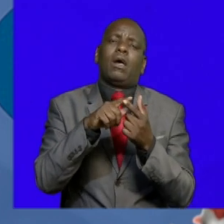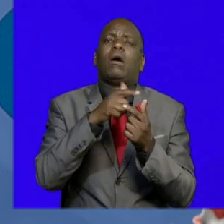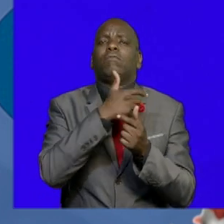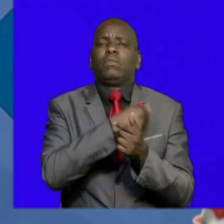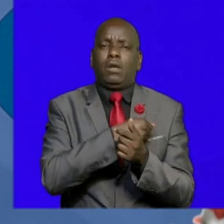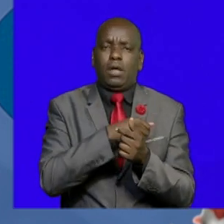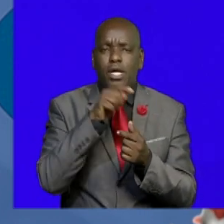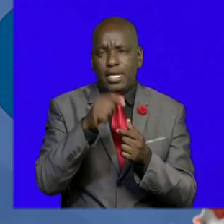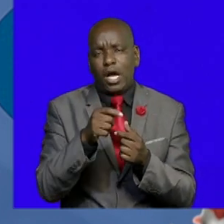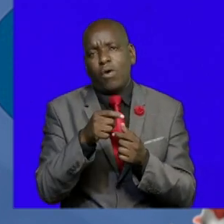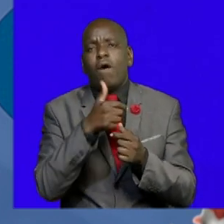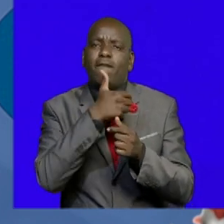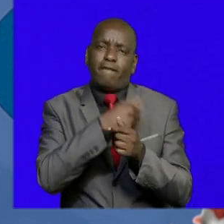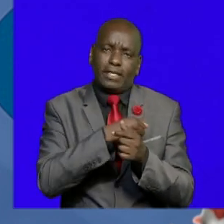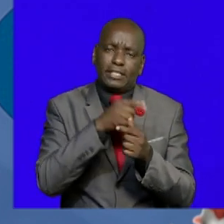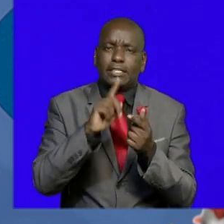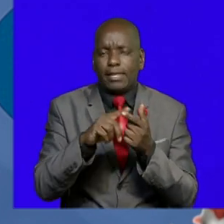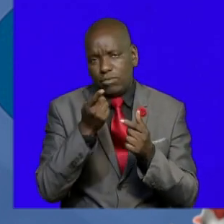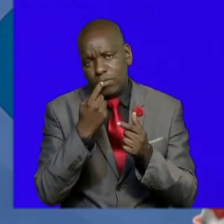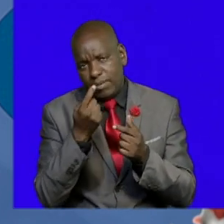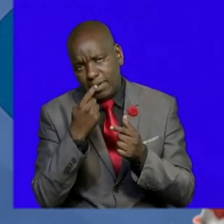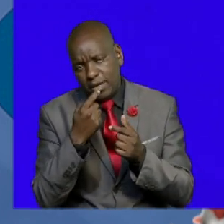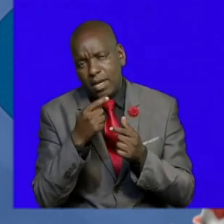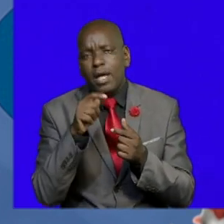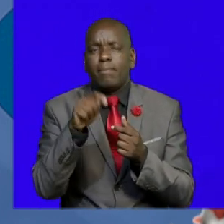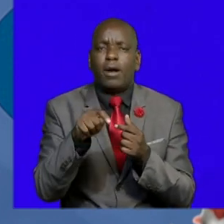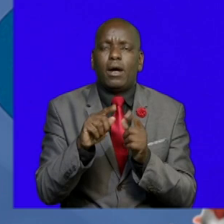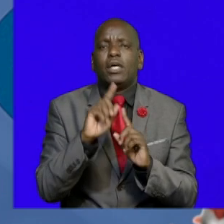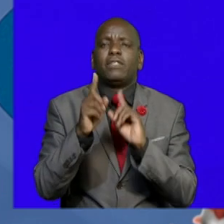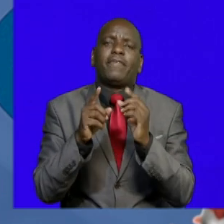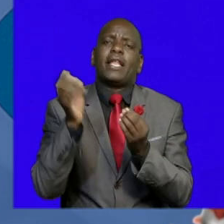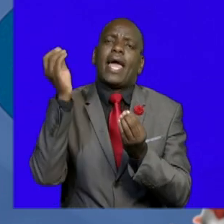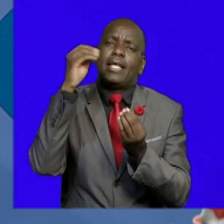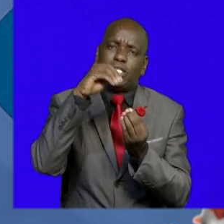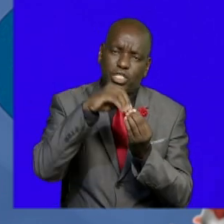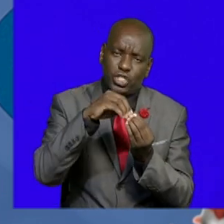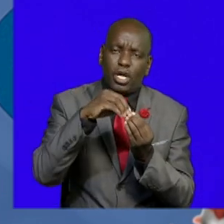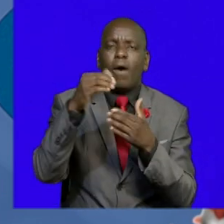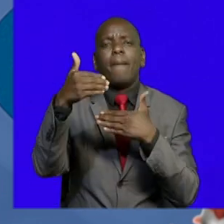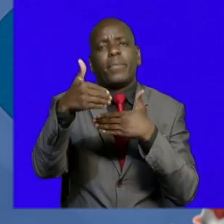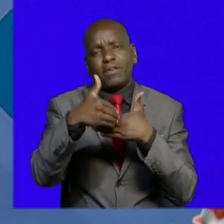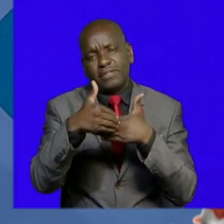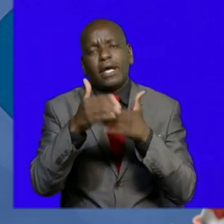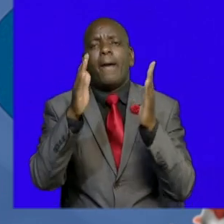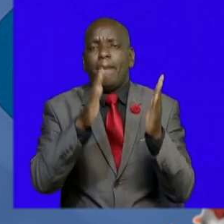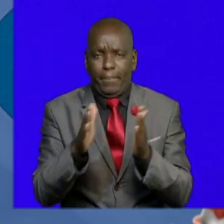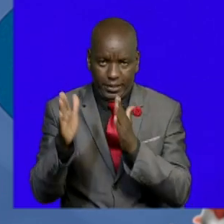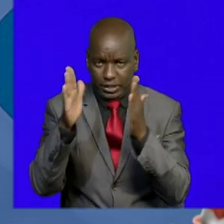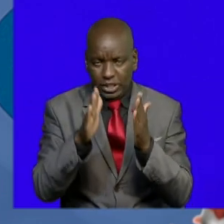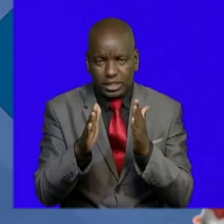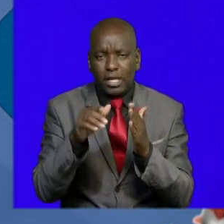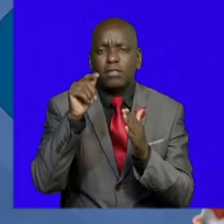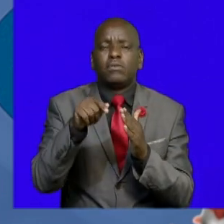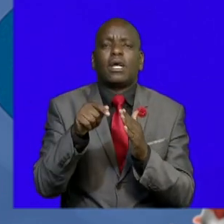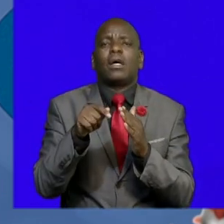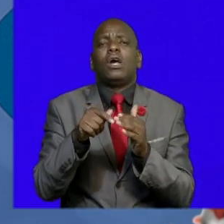Note, however, that vaccines are simply an additional prevention measure that is meant